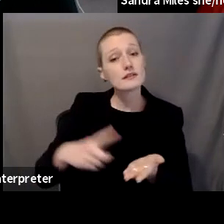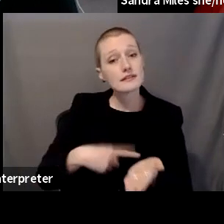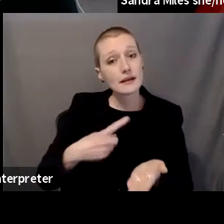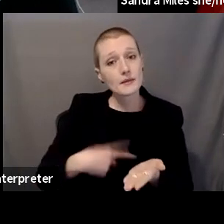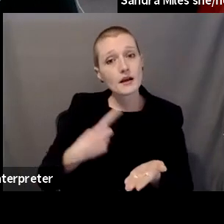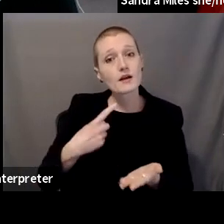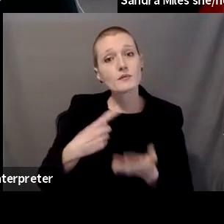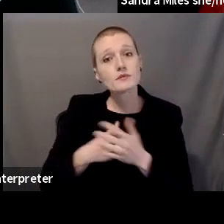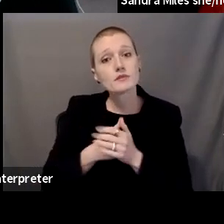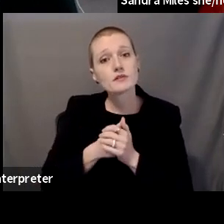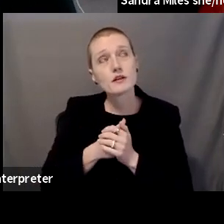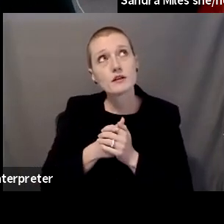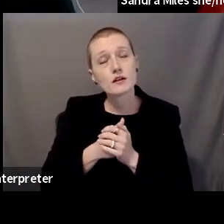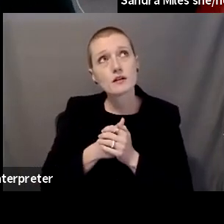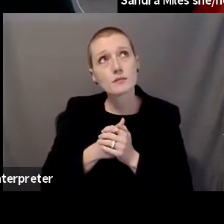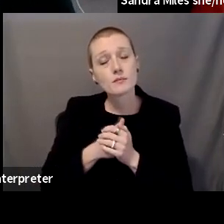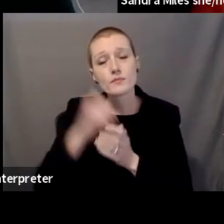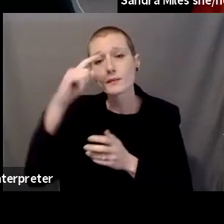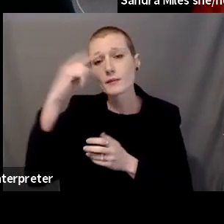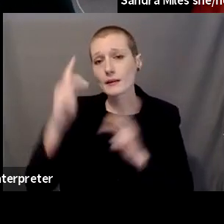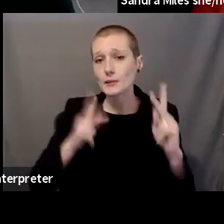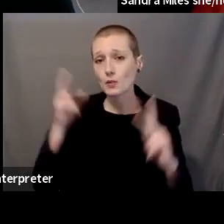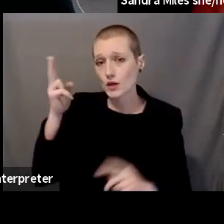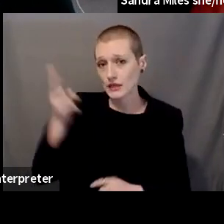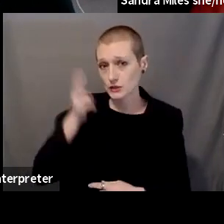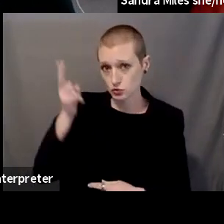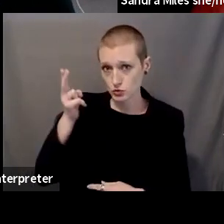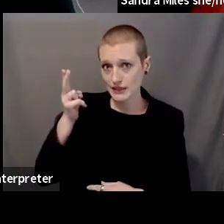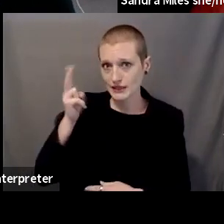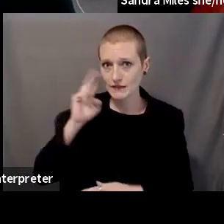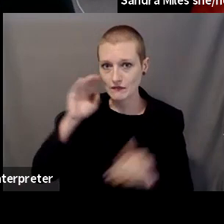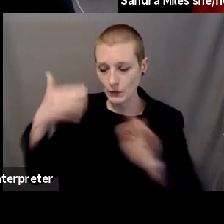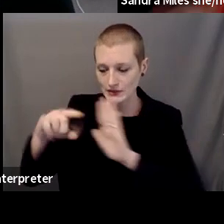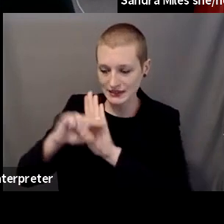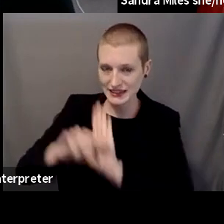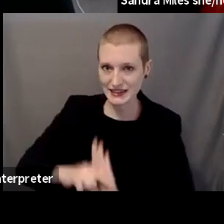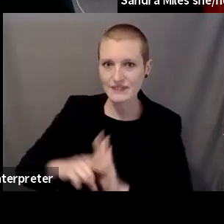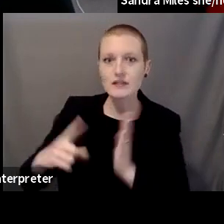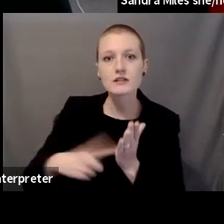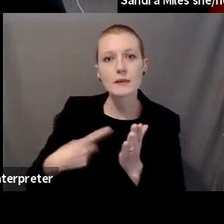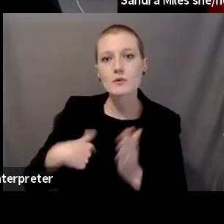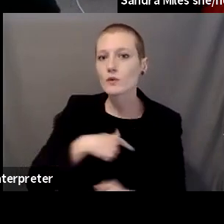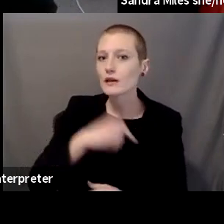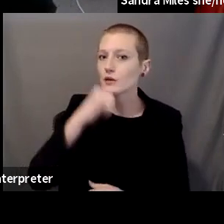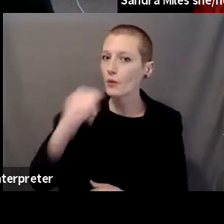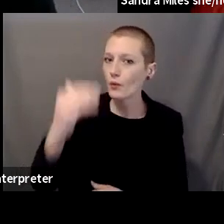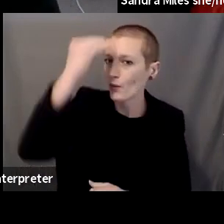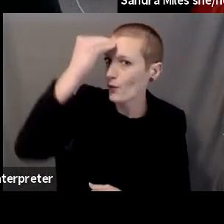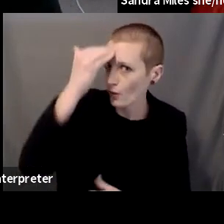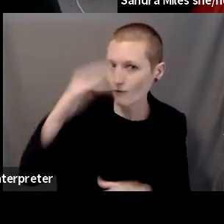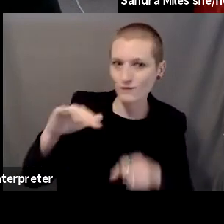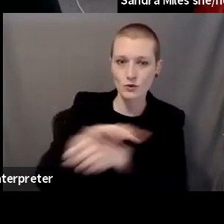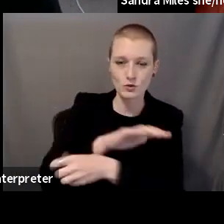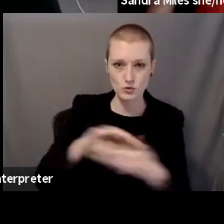sometimes that since the history of Black people focuses on the negative, we don't always know the full story. And so it's